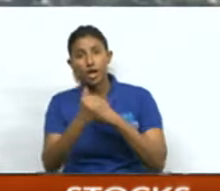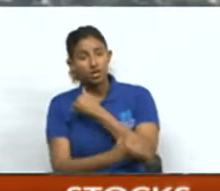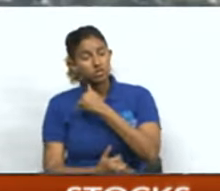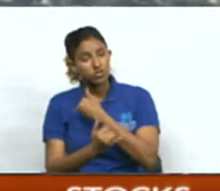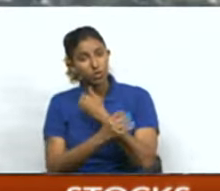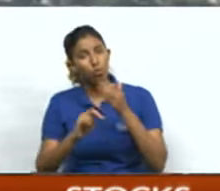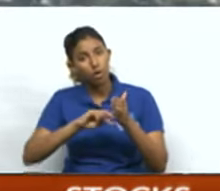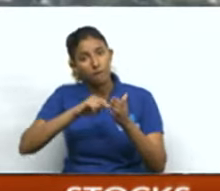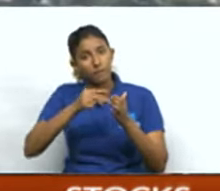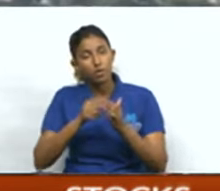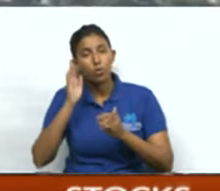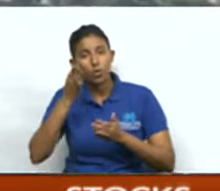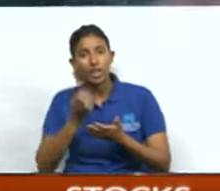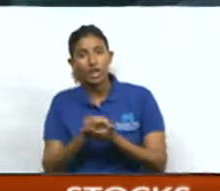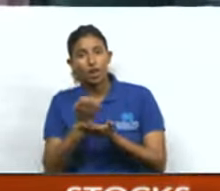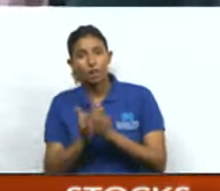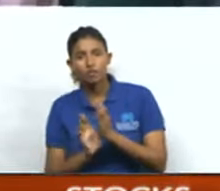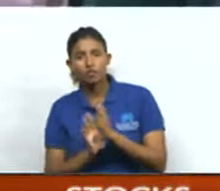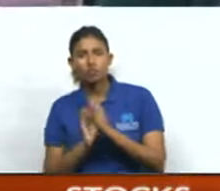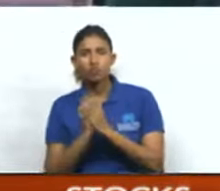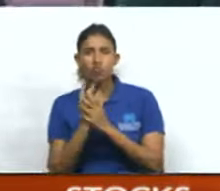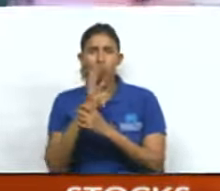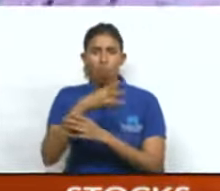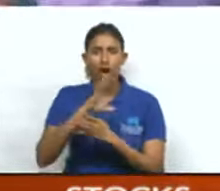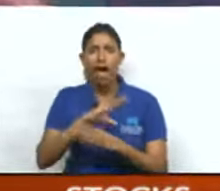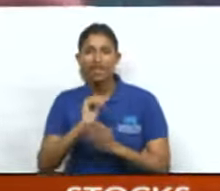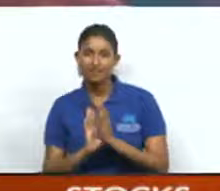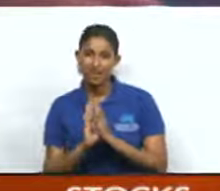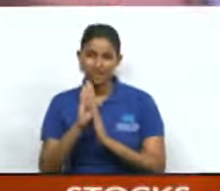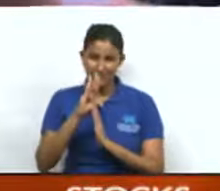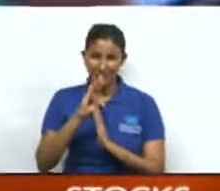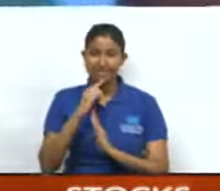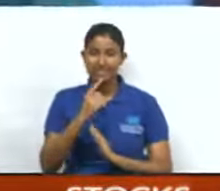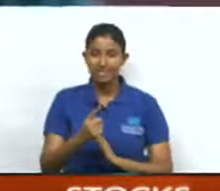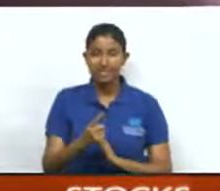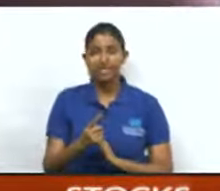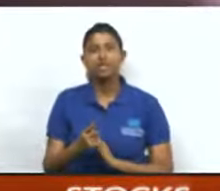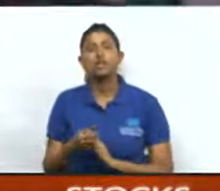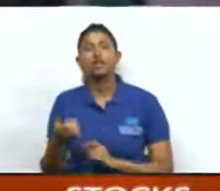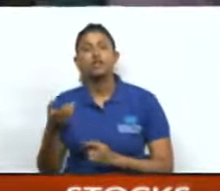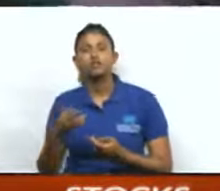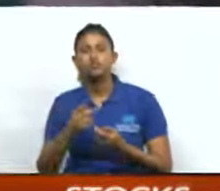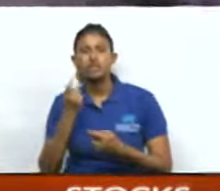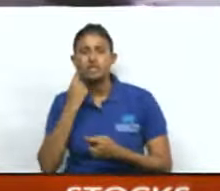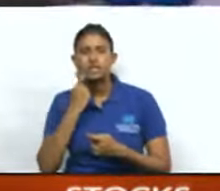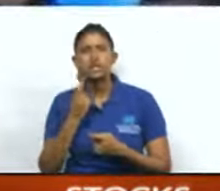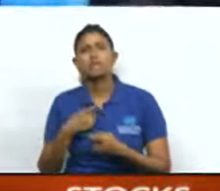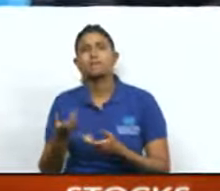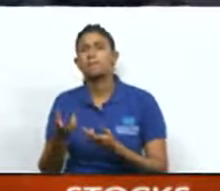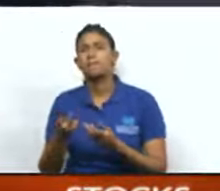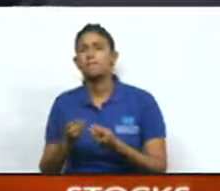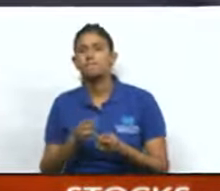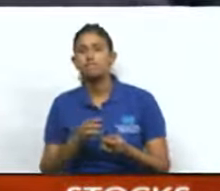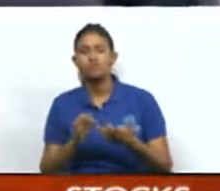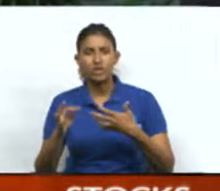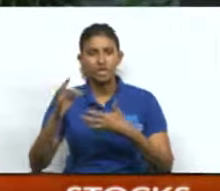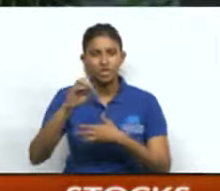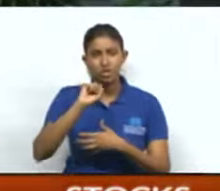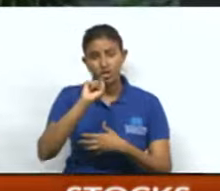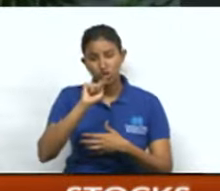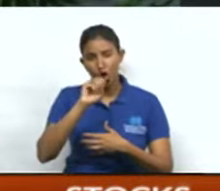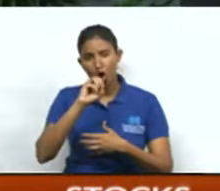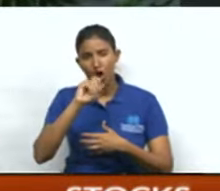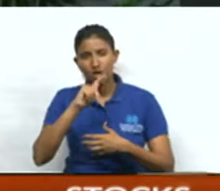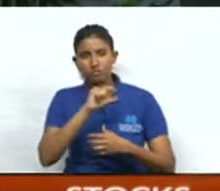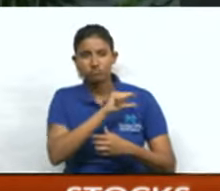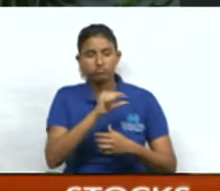economic growth and development. He especially hails moves made to cross-list various entities on regional stock markets. It's an